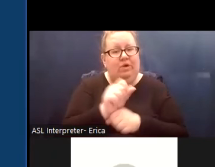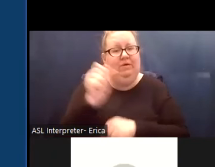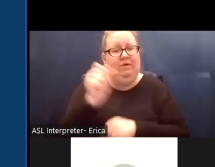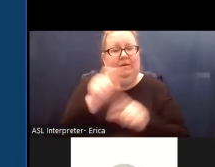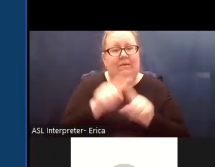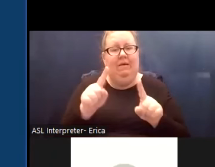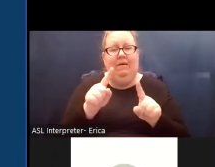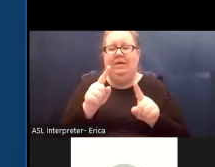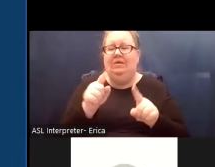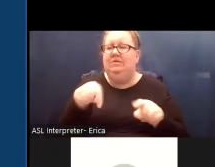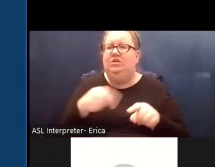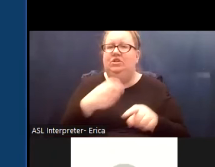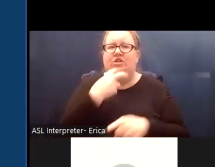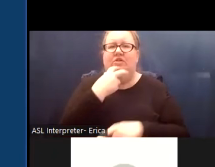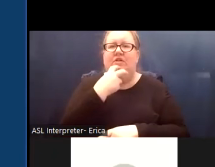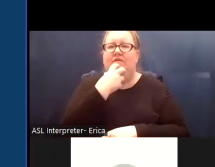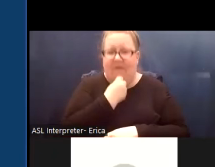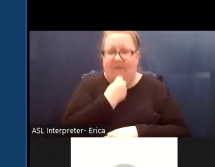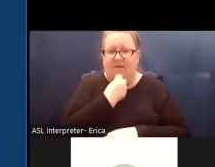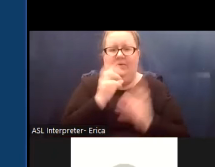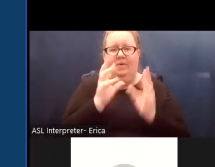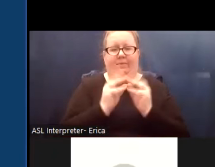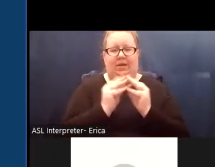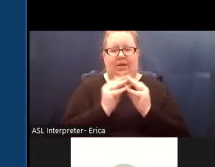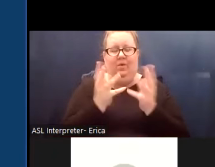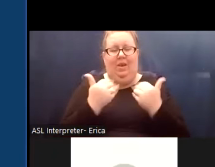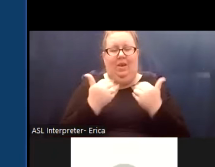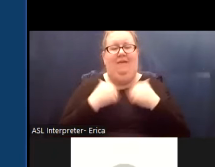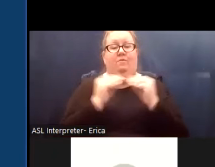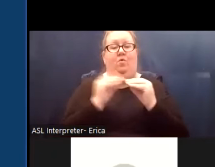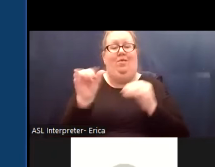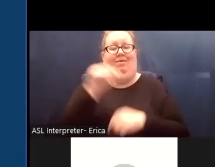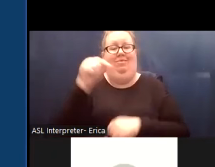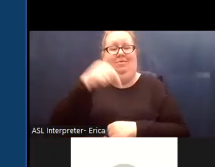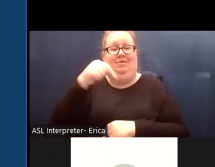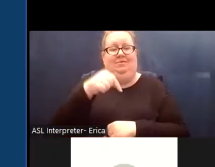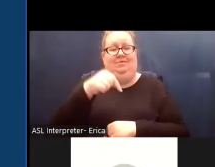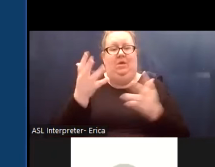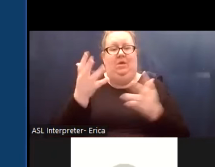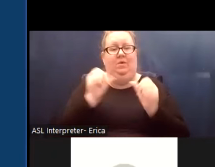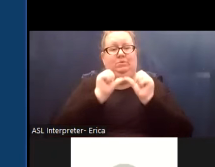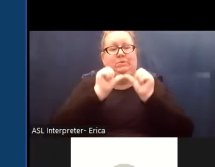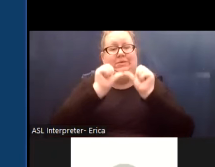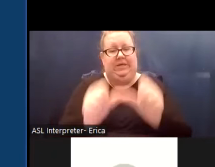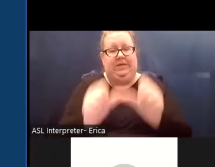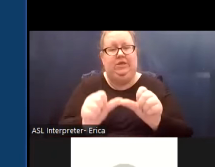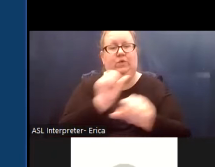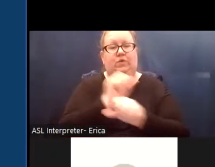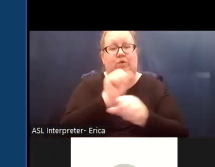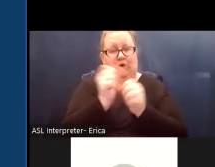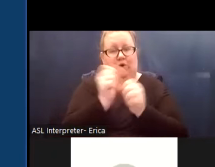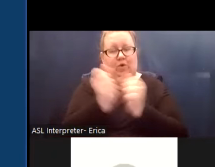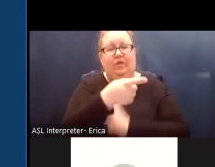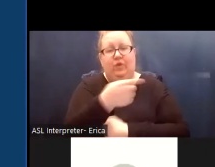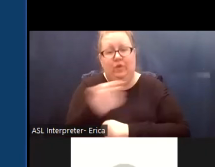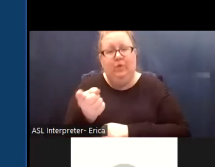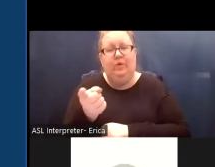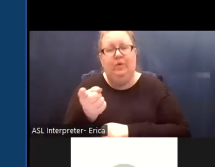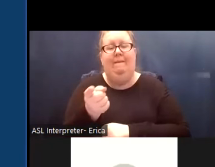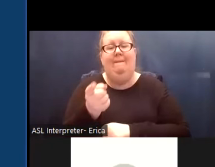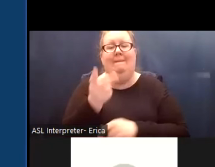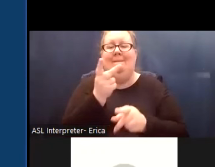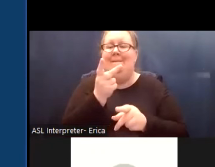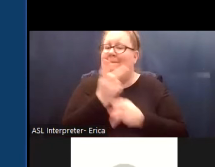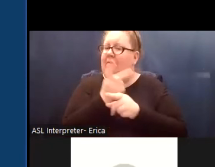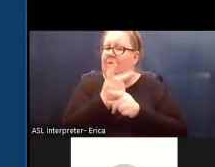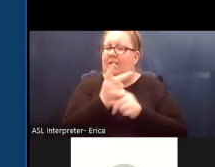a valuable meeting. We want to have more like this. We want to continue to work with you and we want to